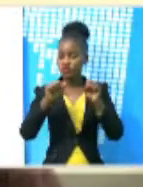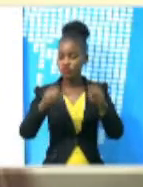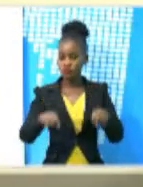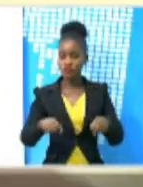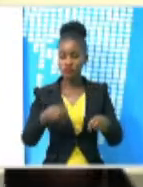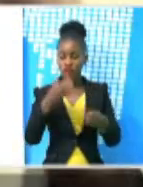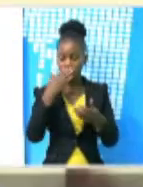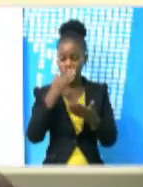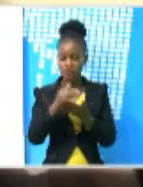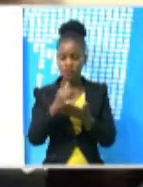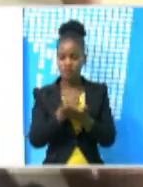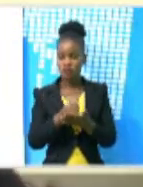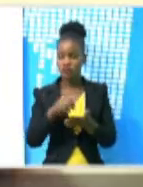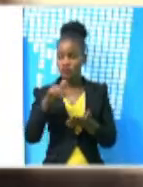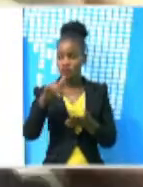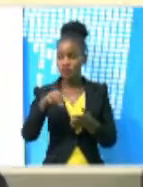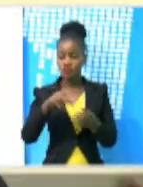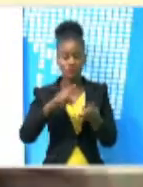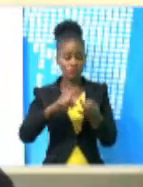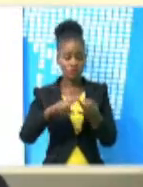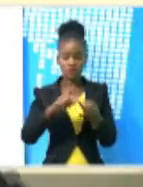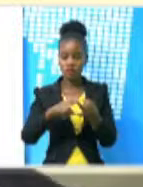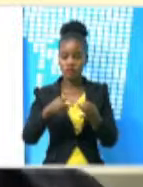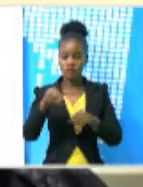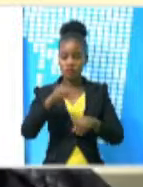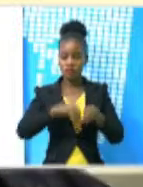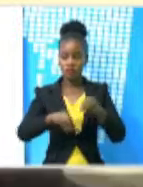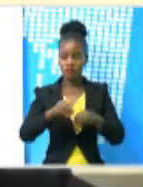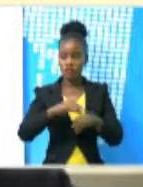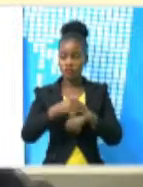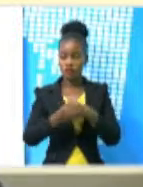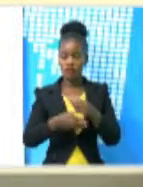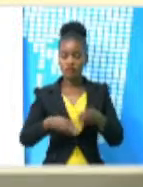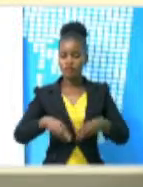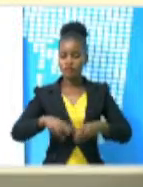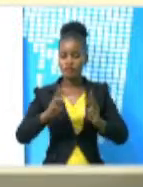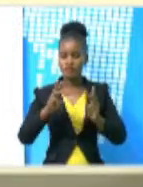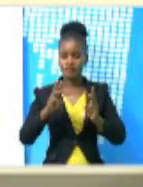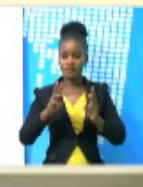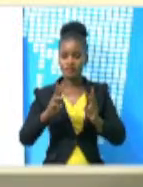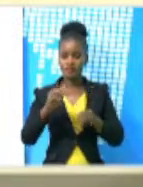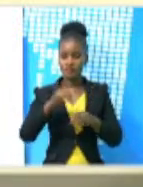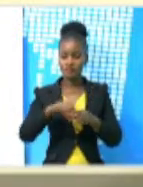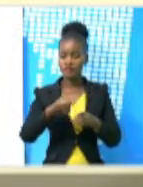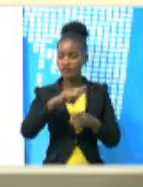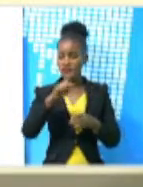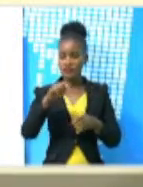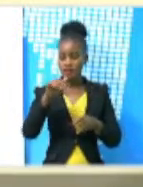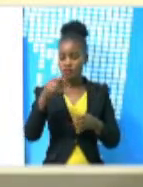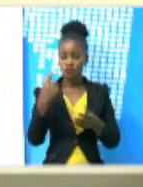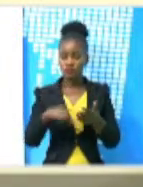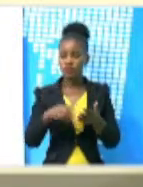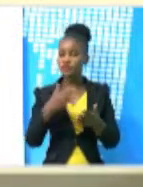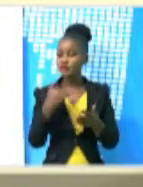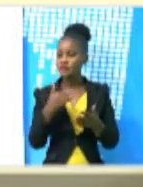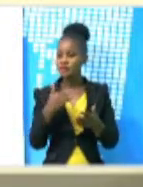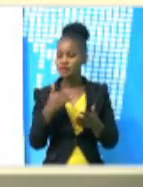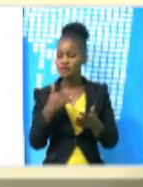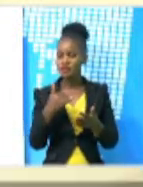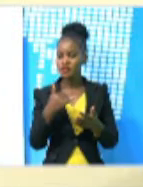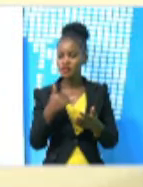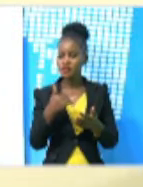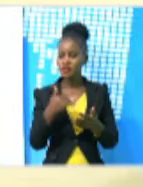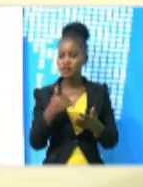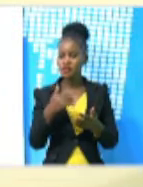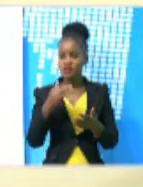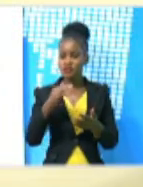roads because they have that second generation fund for making roads in Tanzania. That's what was working. That's